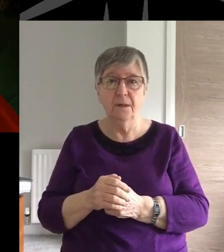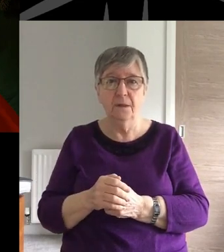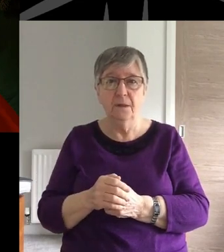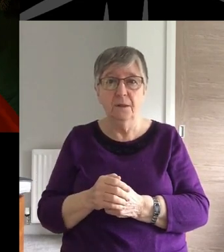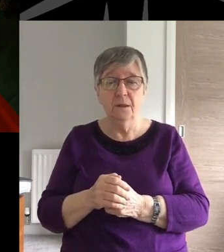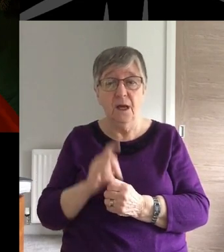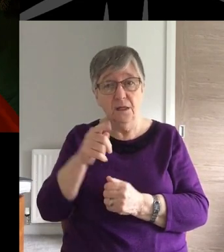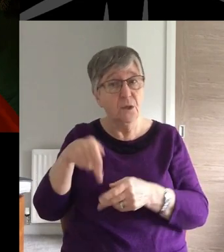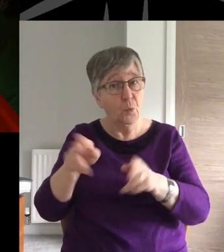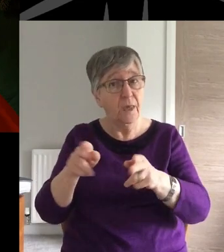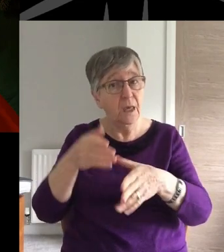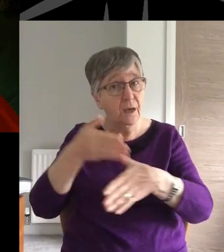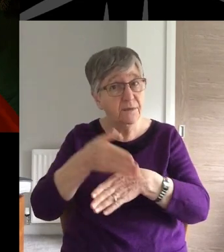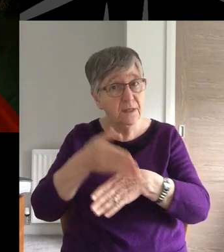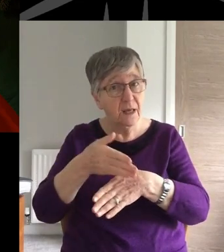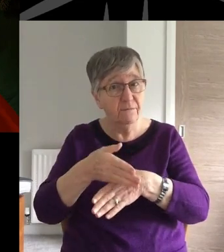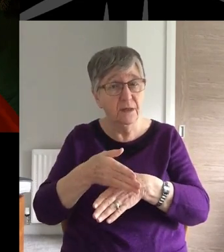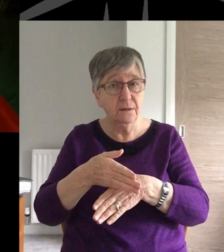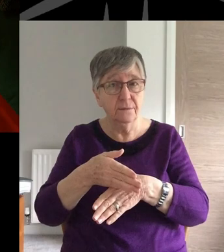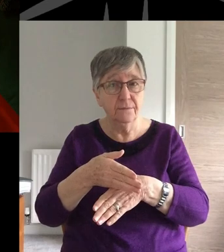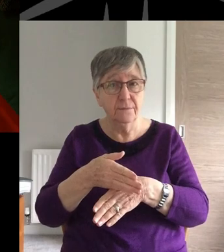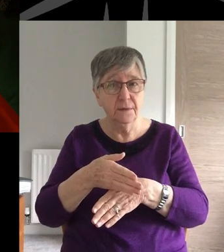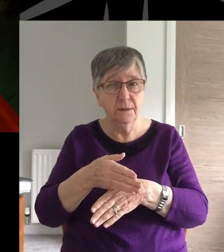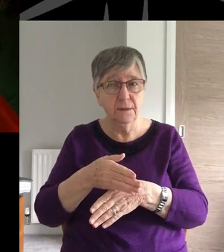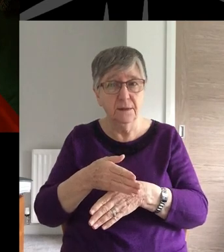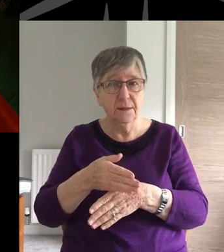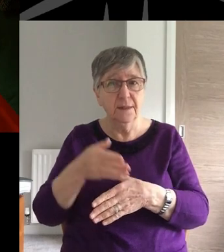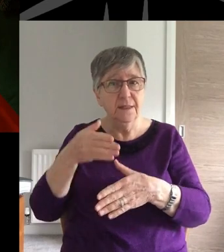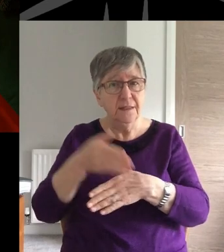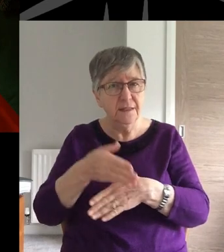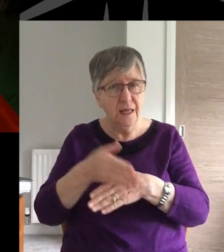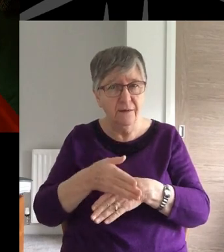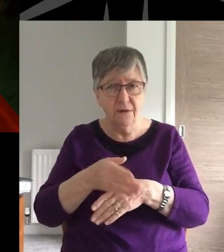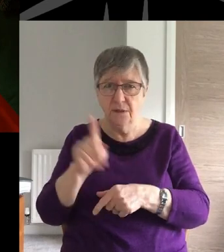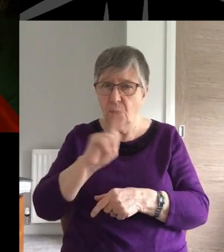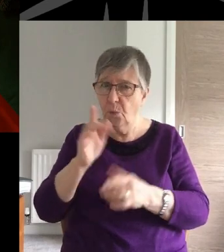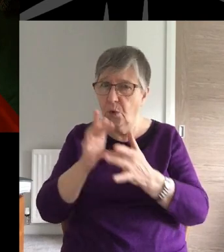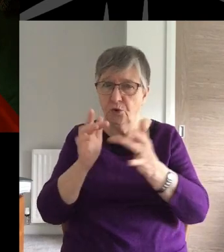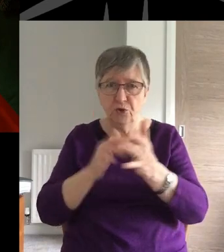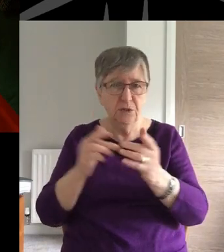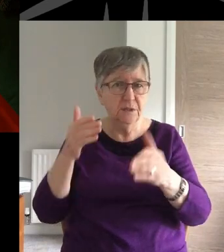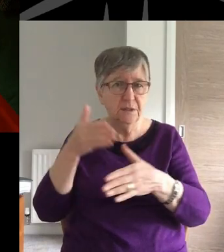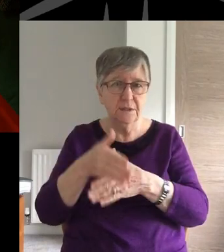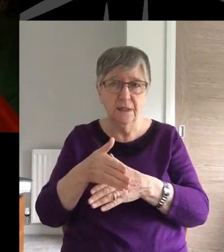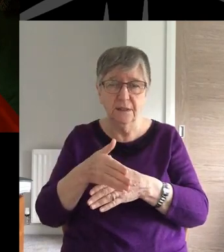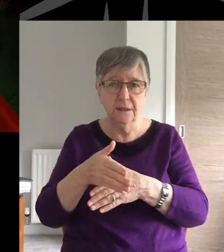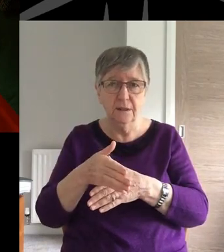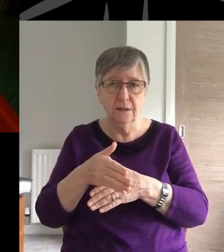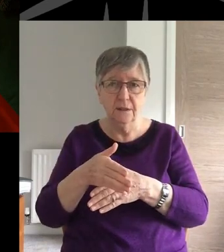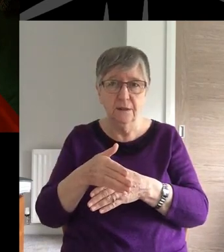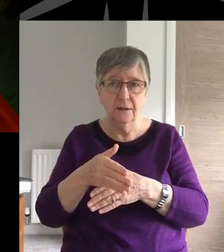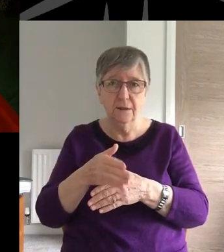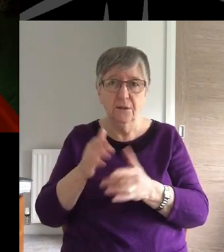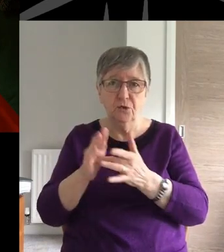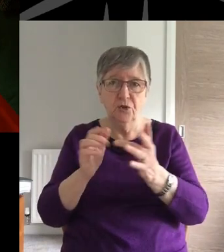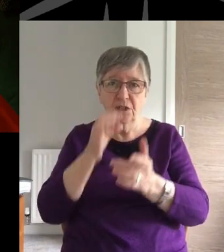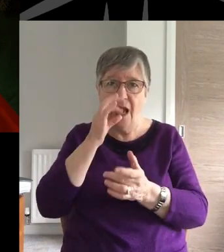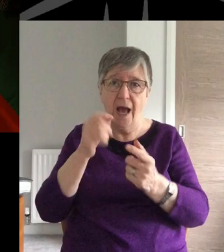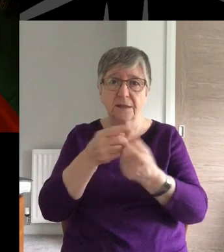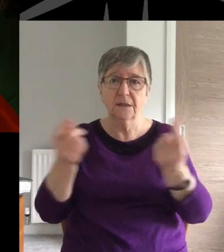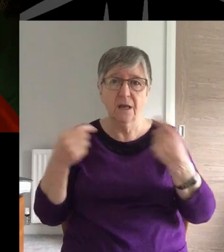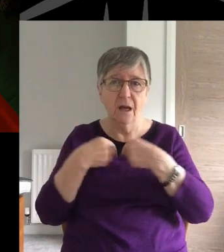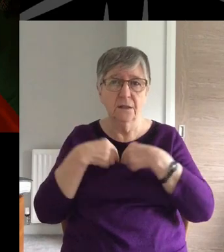serving, and service is what Jesus was about and what he calls us to do and to be.